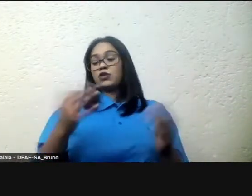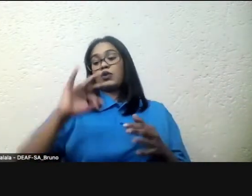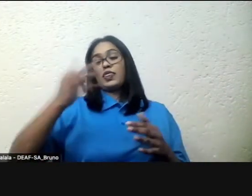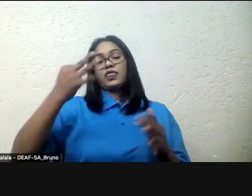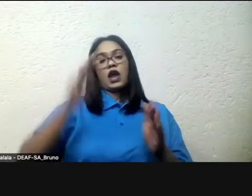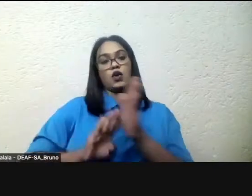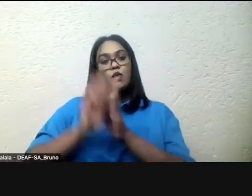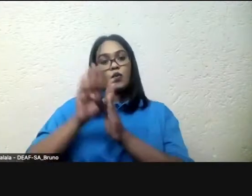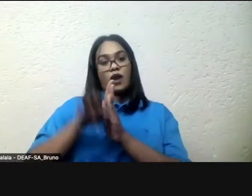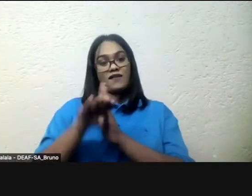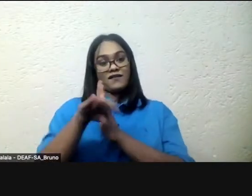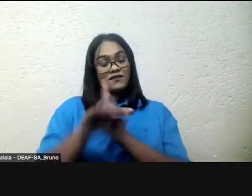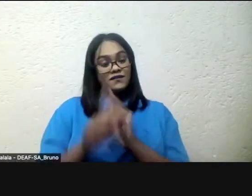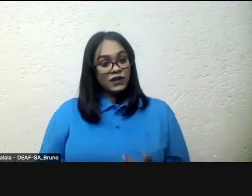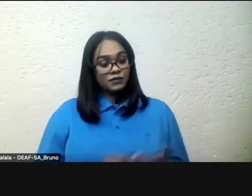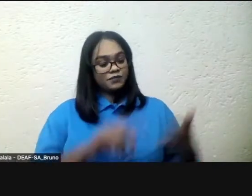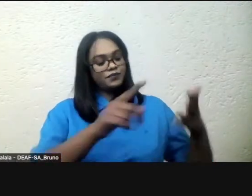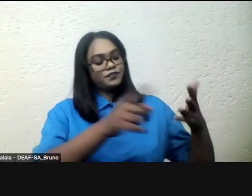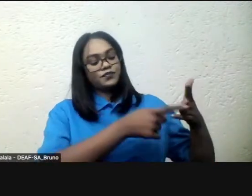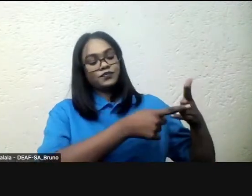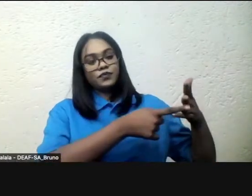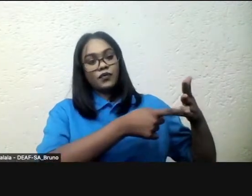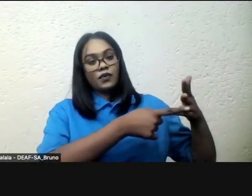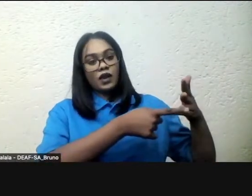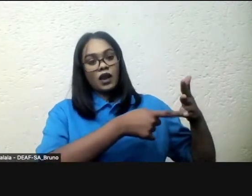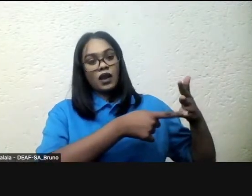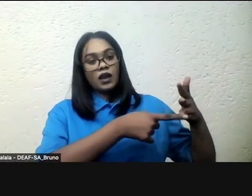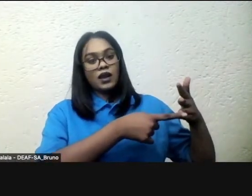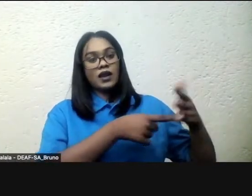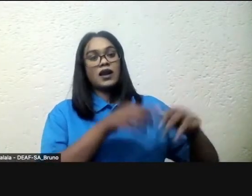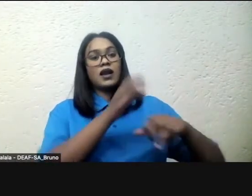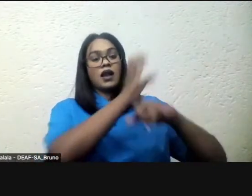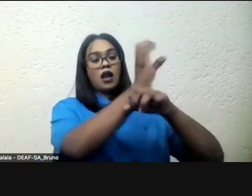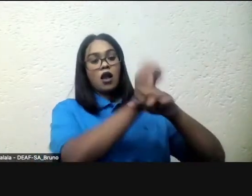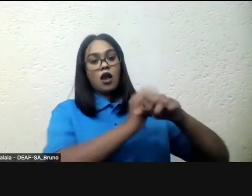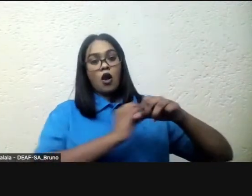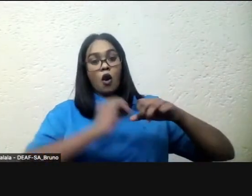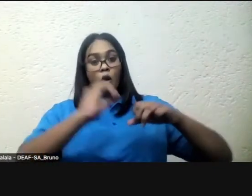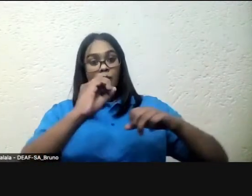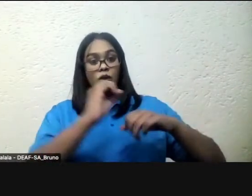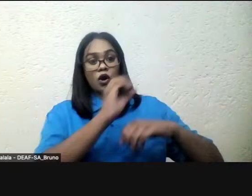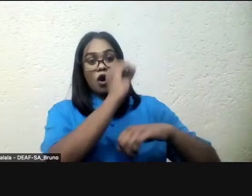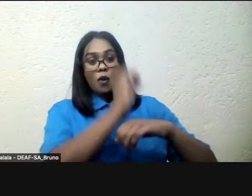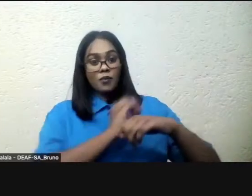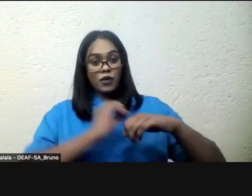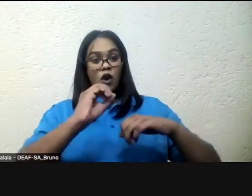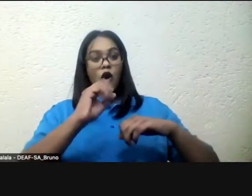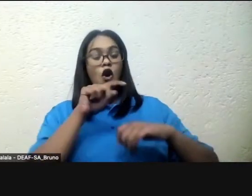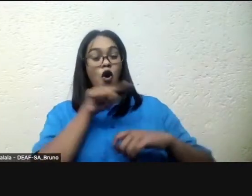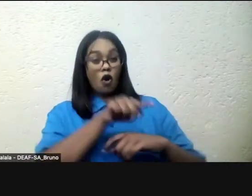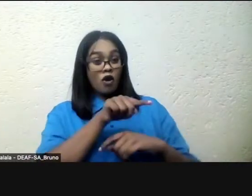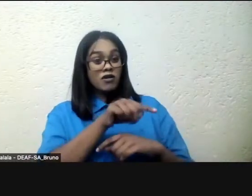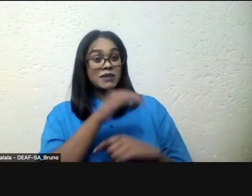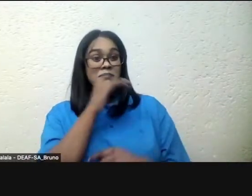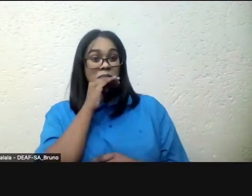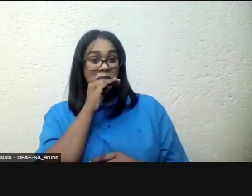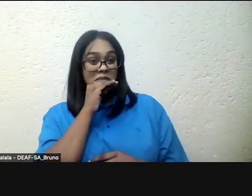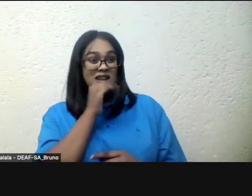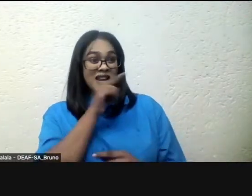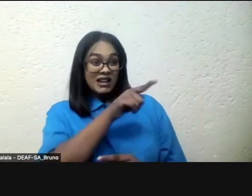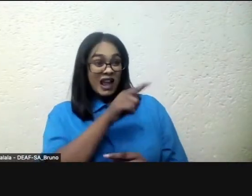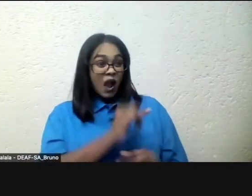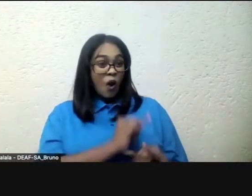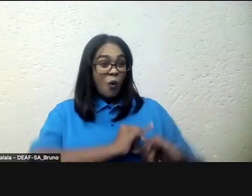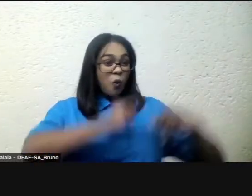there an evidence that this variant Omicron is less severe than Delta wave, and given it is exhibiting